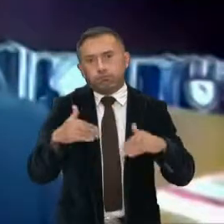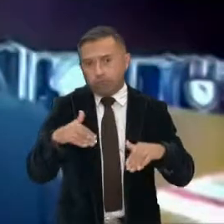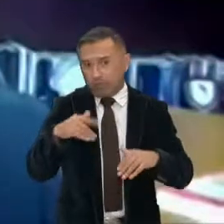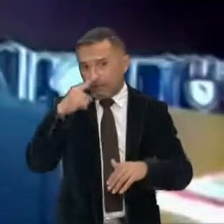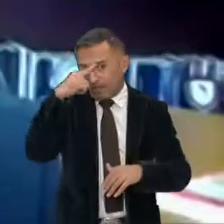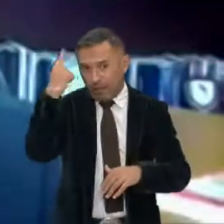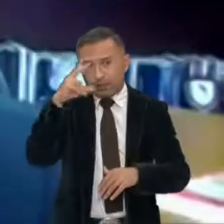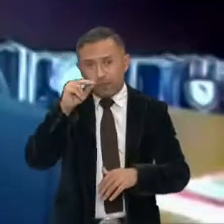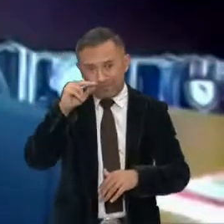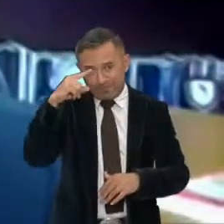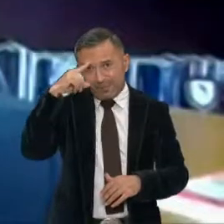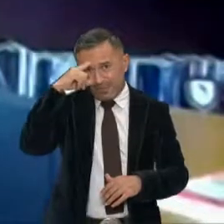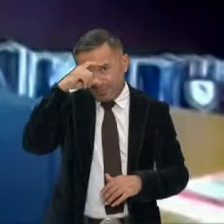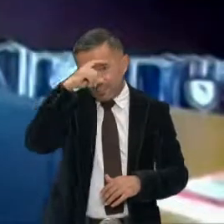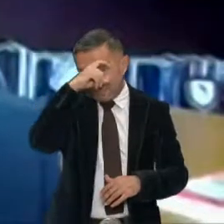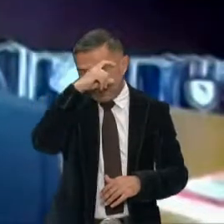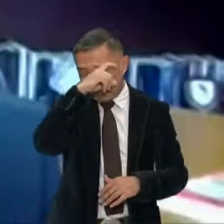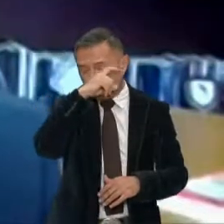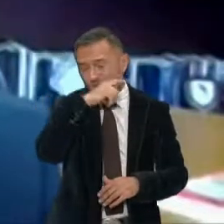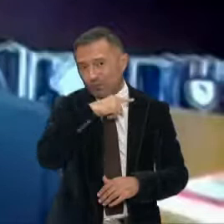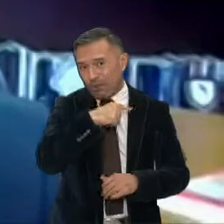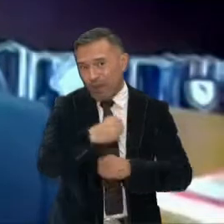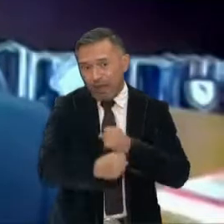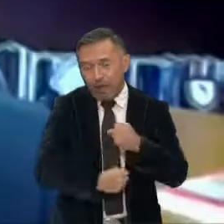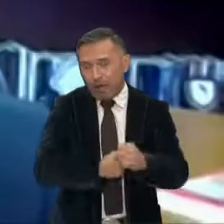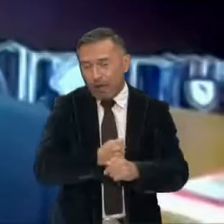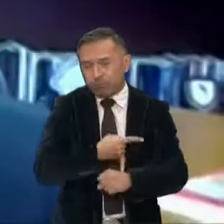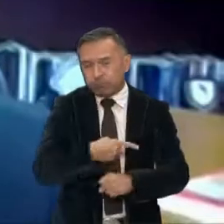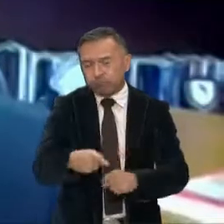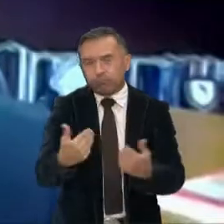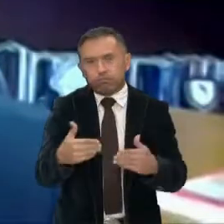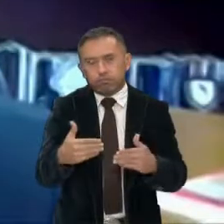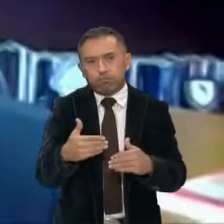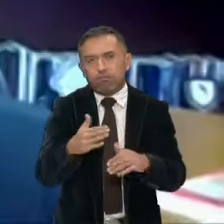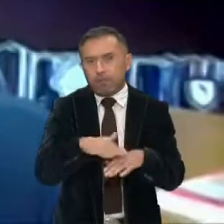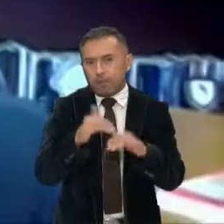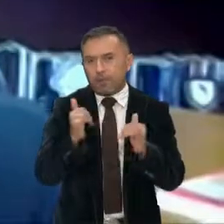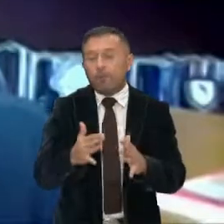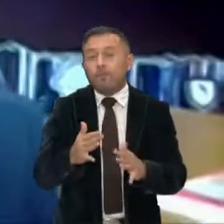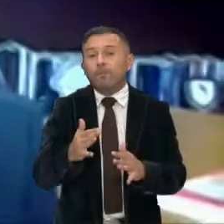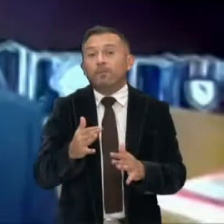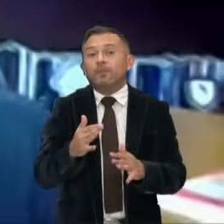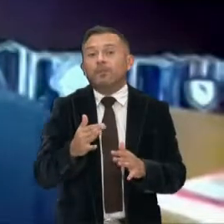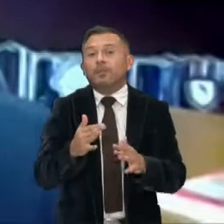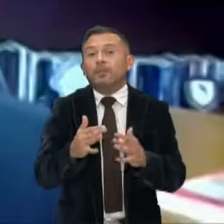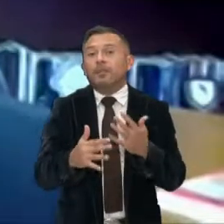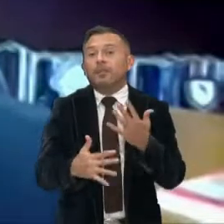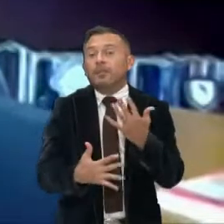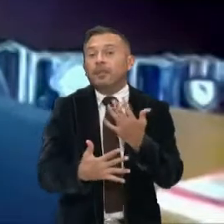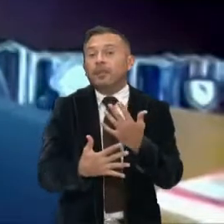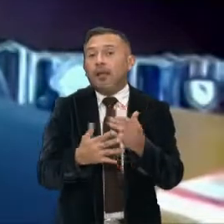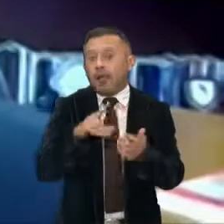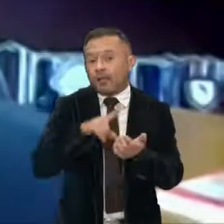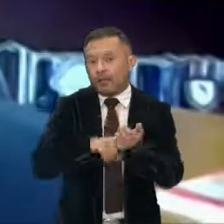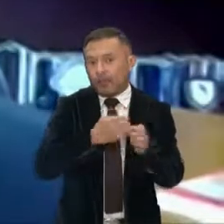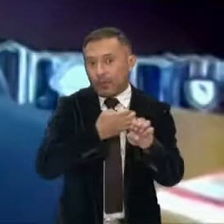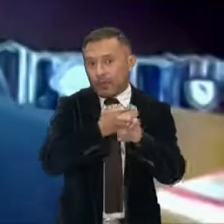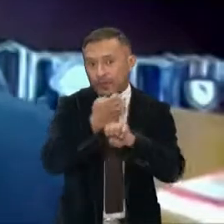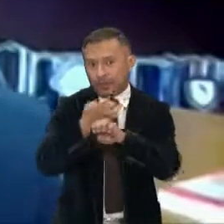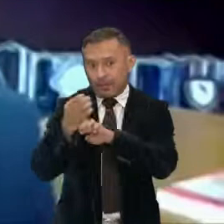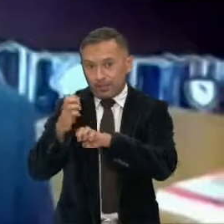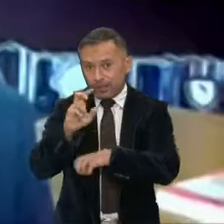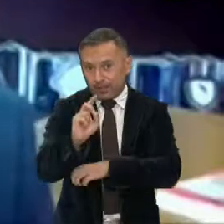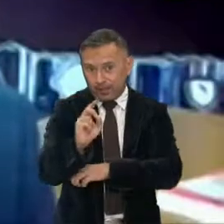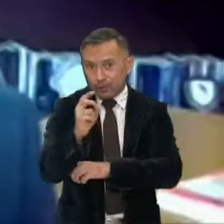and complicated election process in history. We are going to renew 15 governorships out